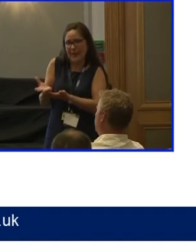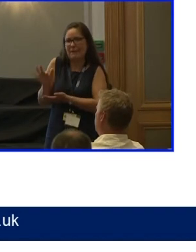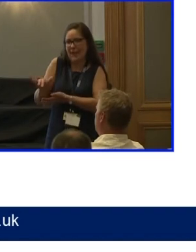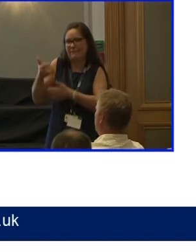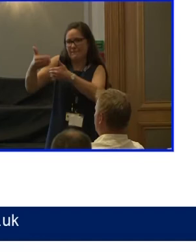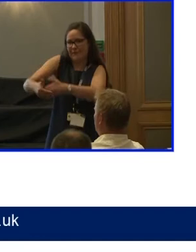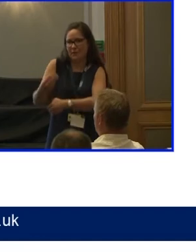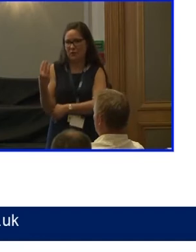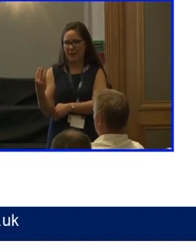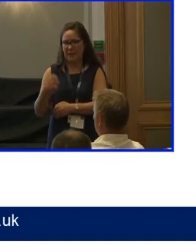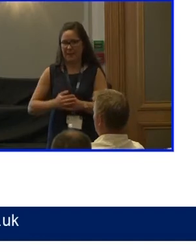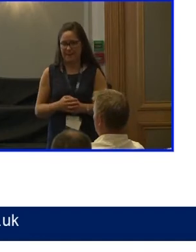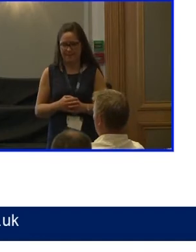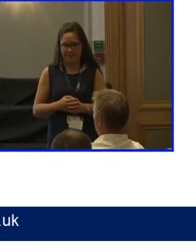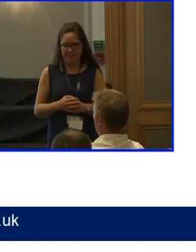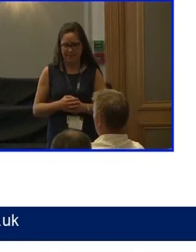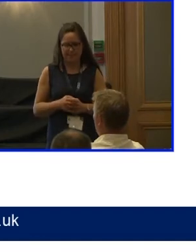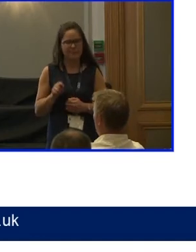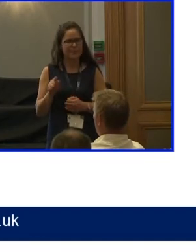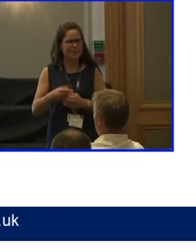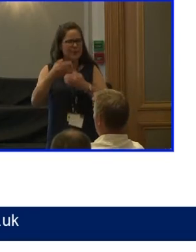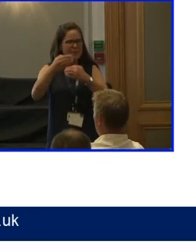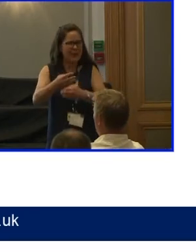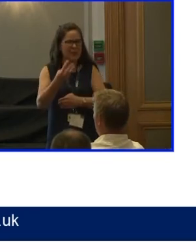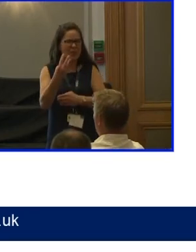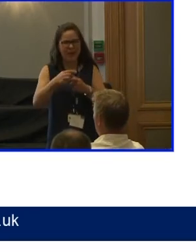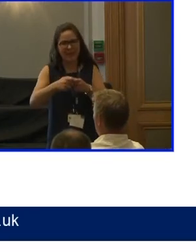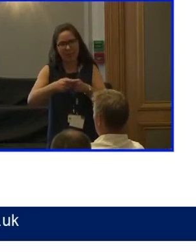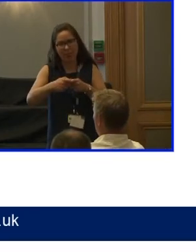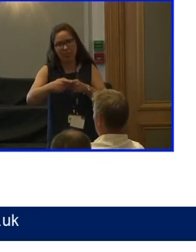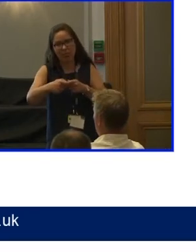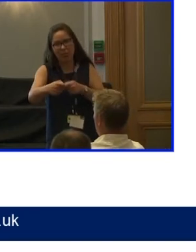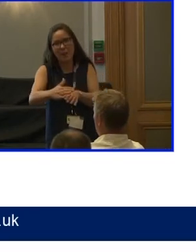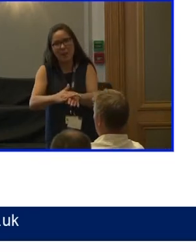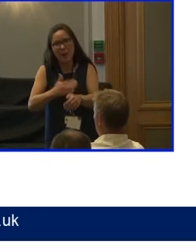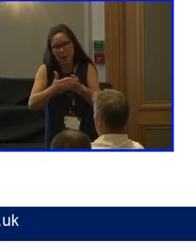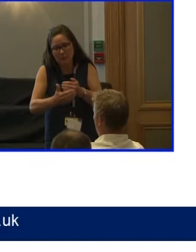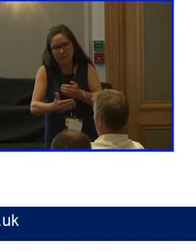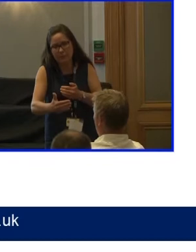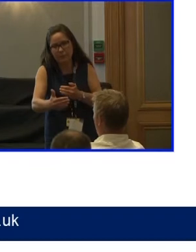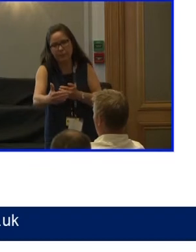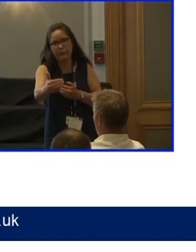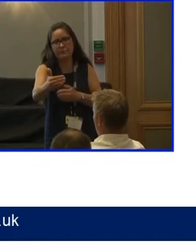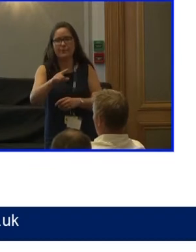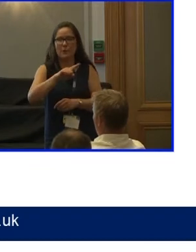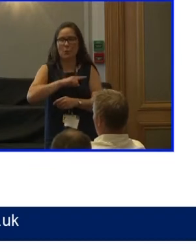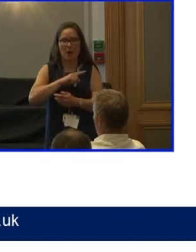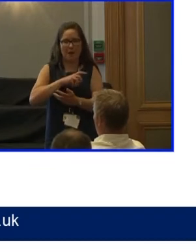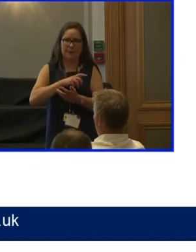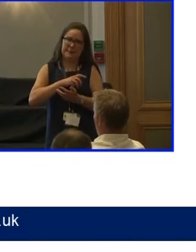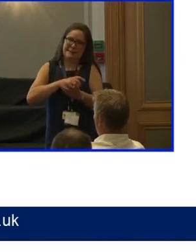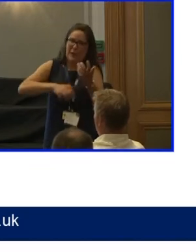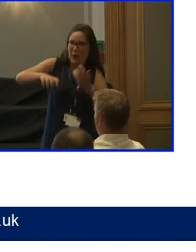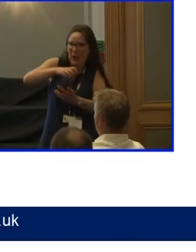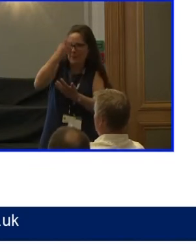So why do phase 3 trials take so long? So there's a complex sort of diagram on the right side of the